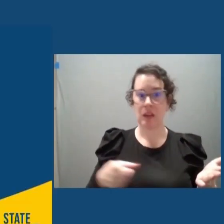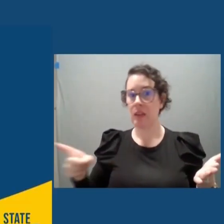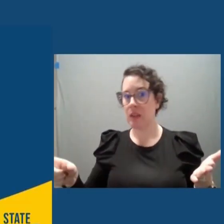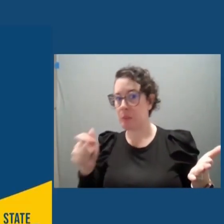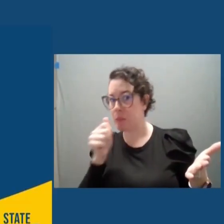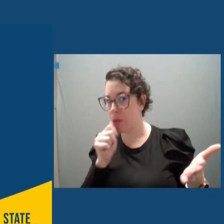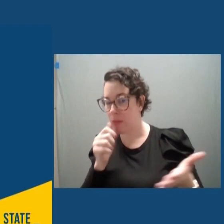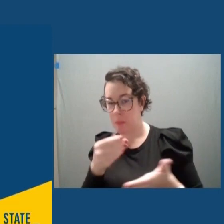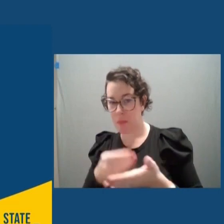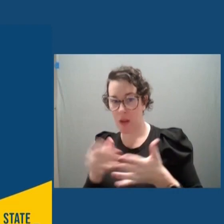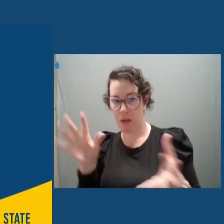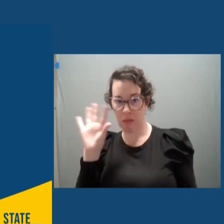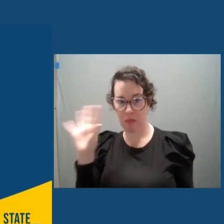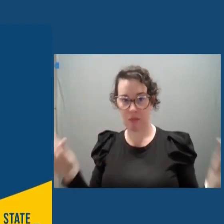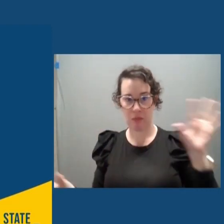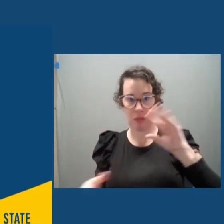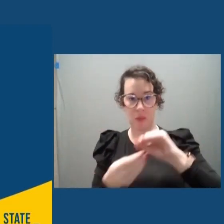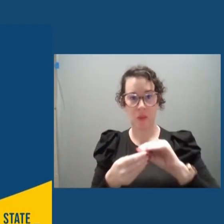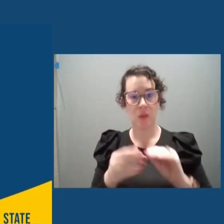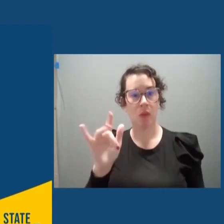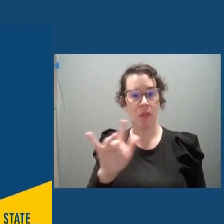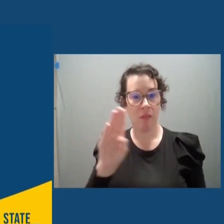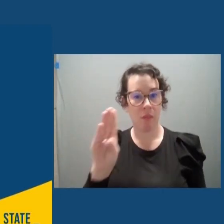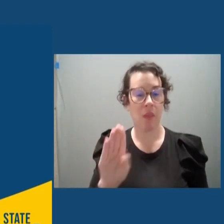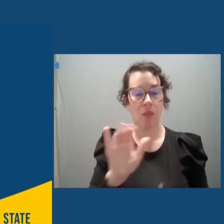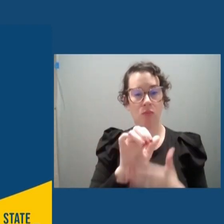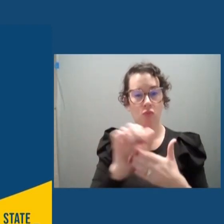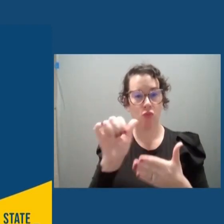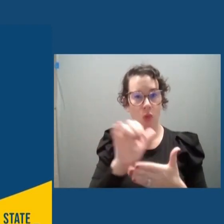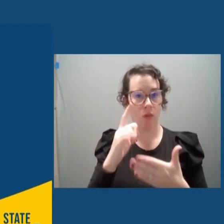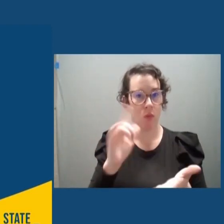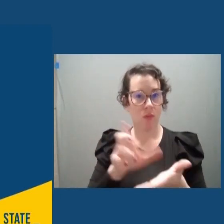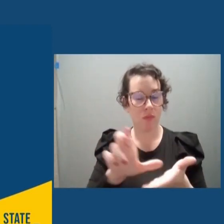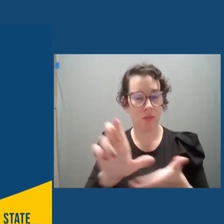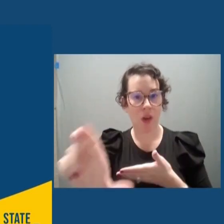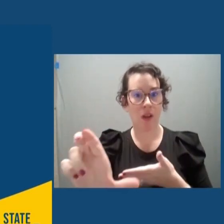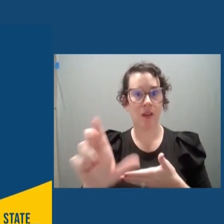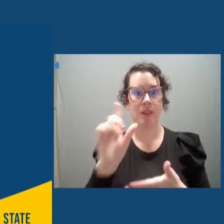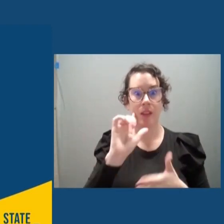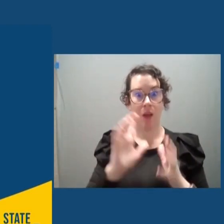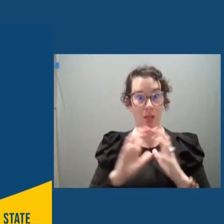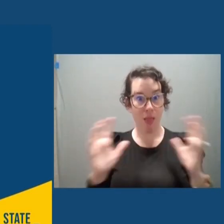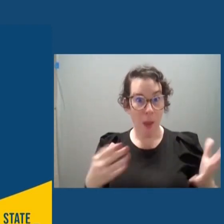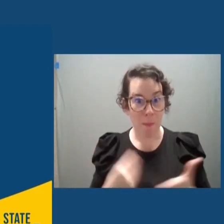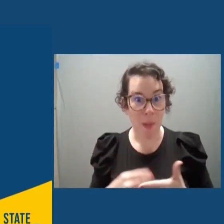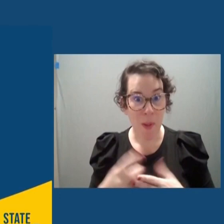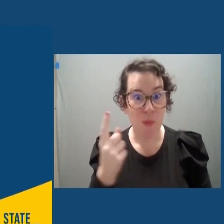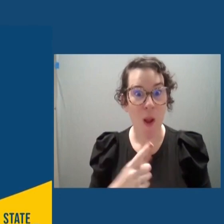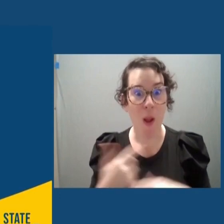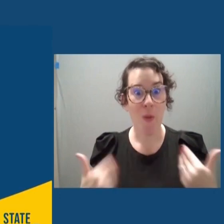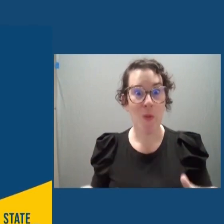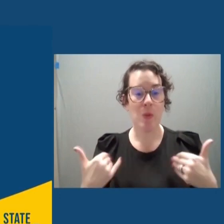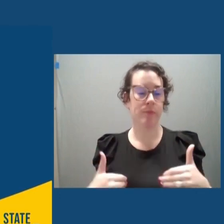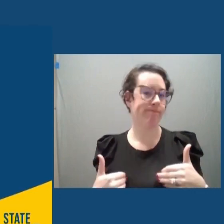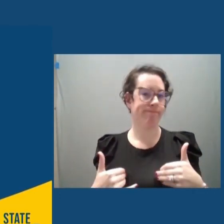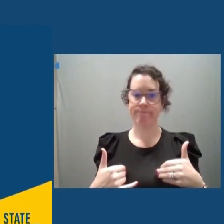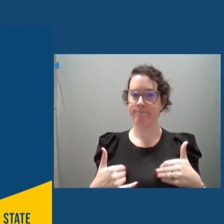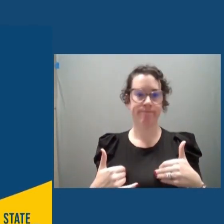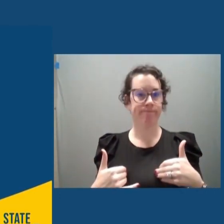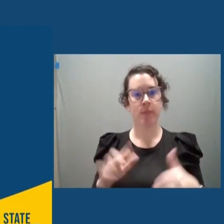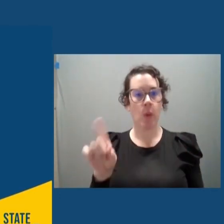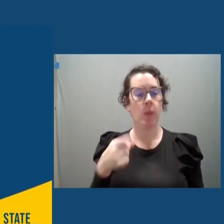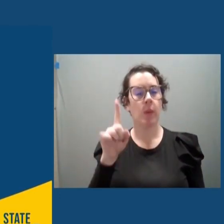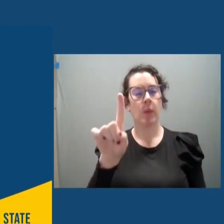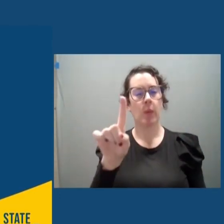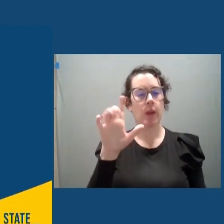funding. Now, what does that get us? Sounds like a lot of money, right? That results in